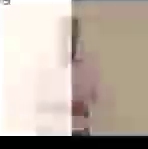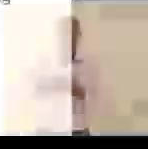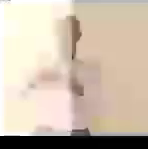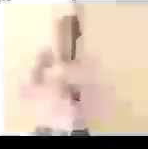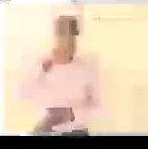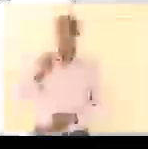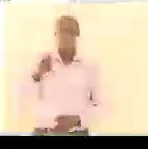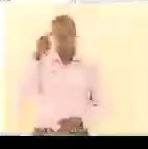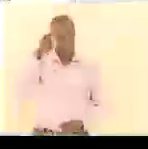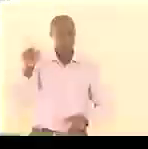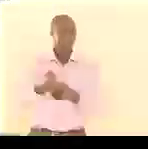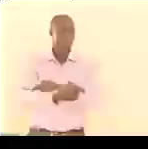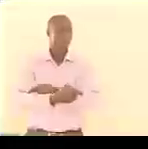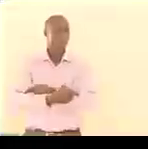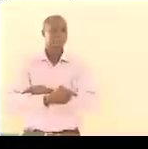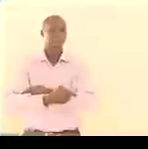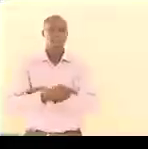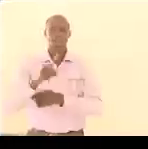Lead questions for today.